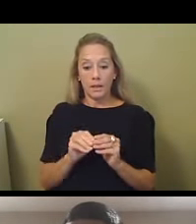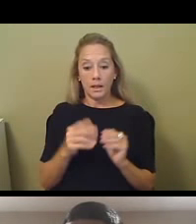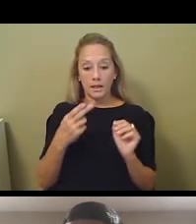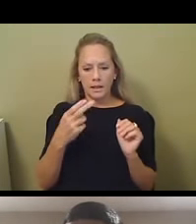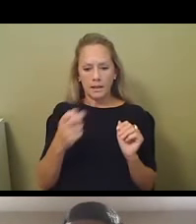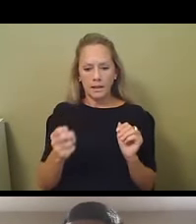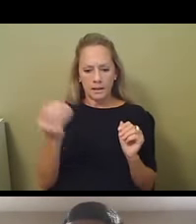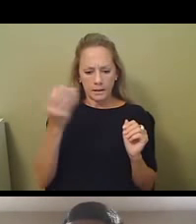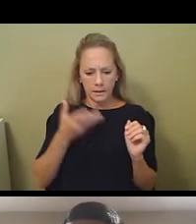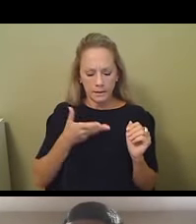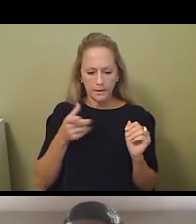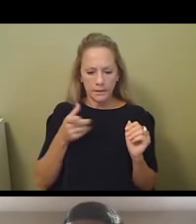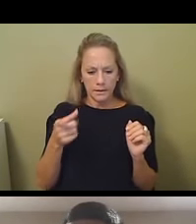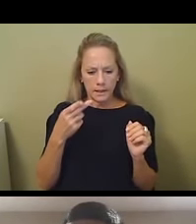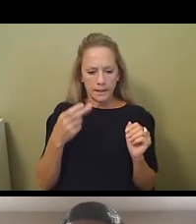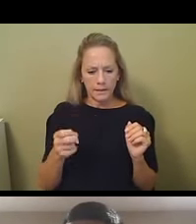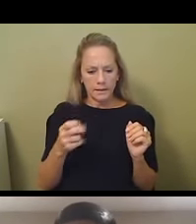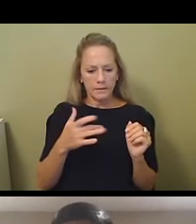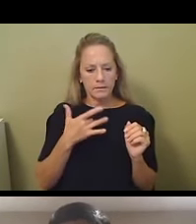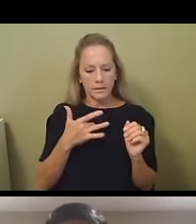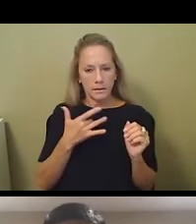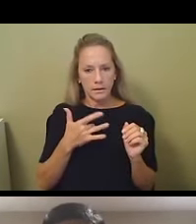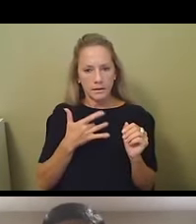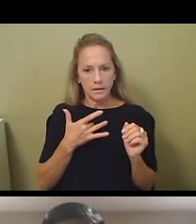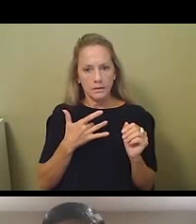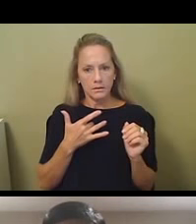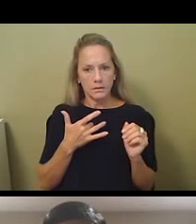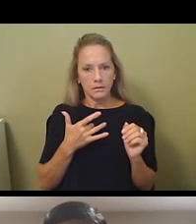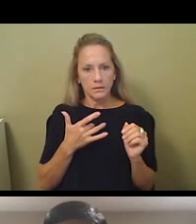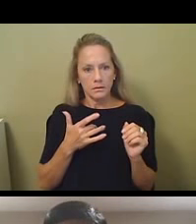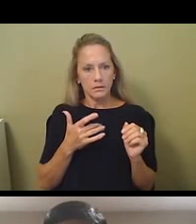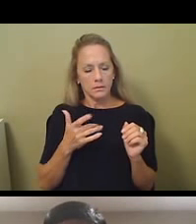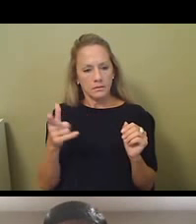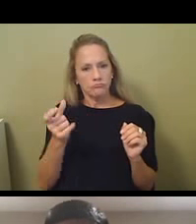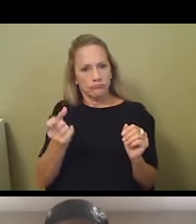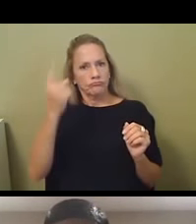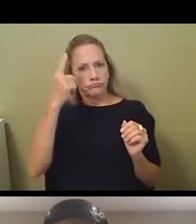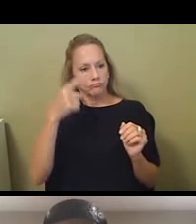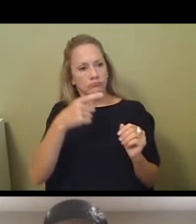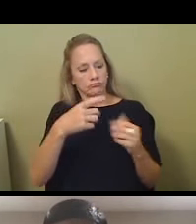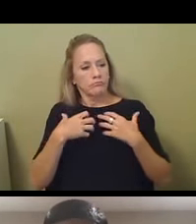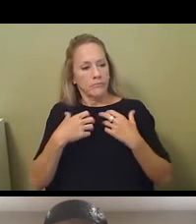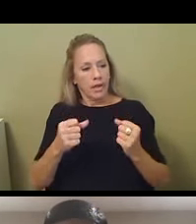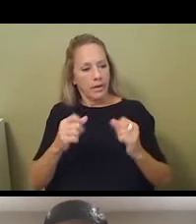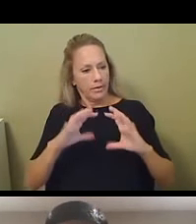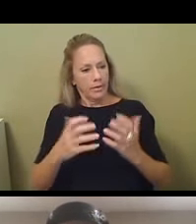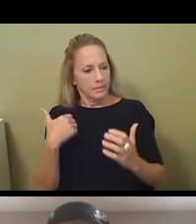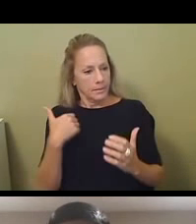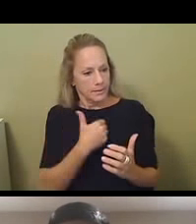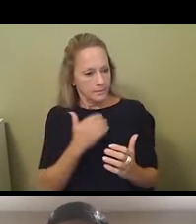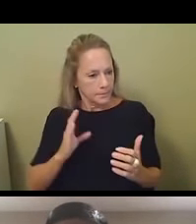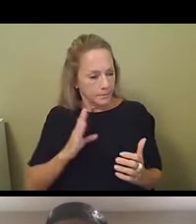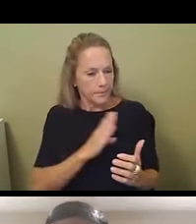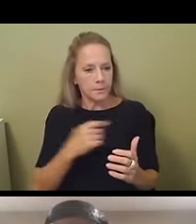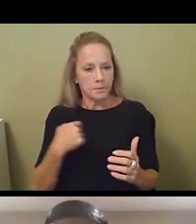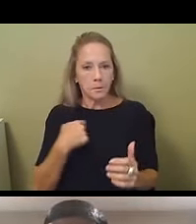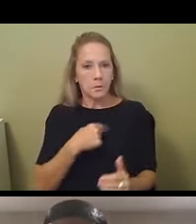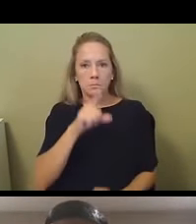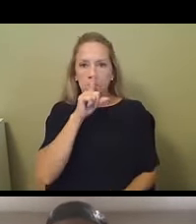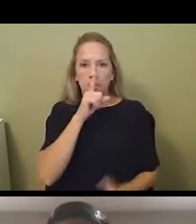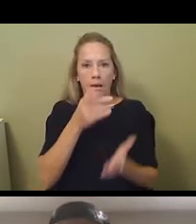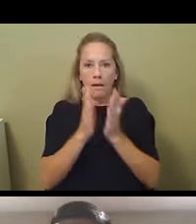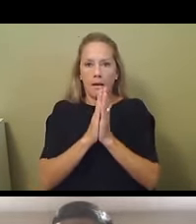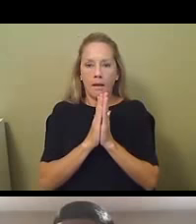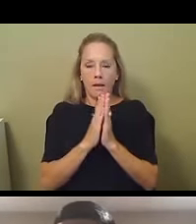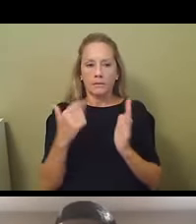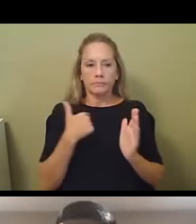that he felt for us Board of Health members that, you know, we didn't ask to be put in the position in terms of the